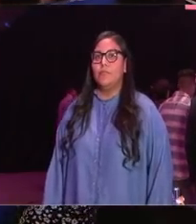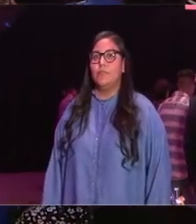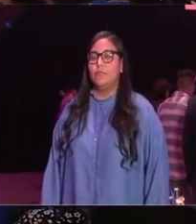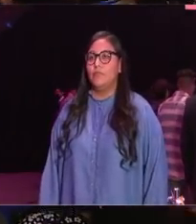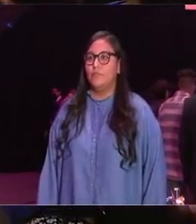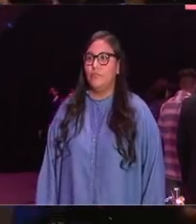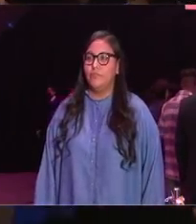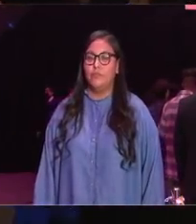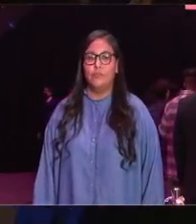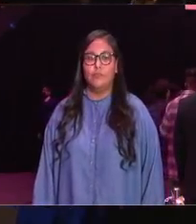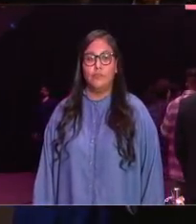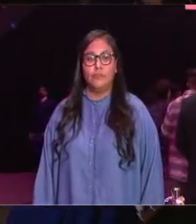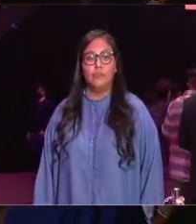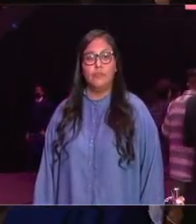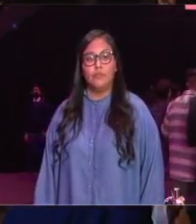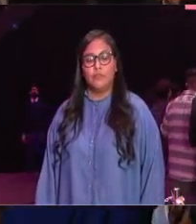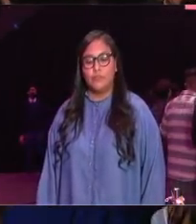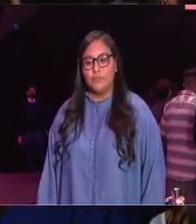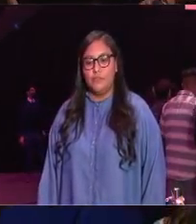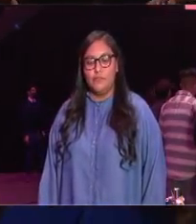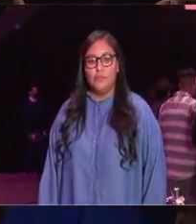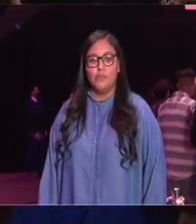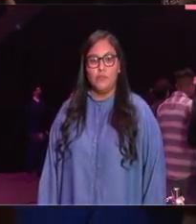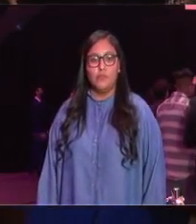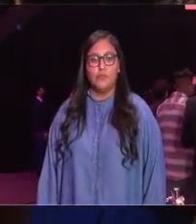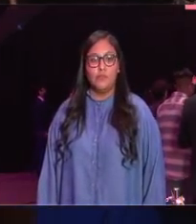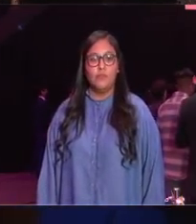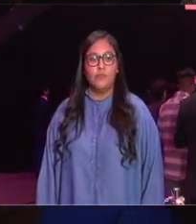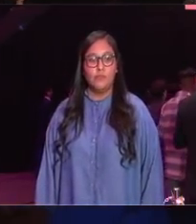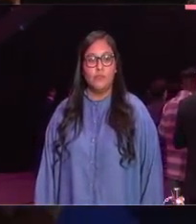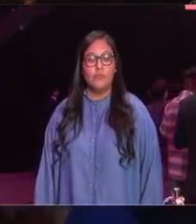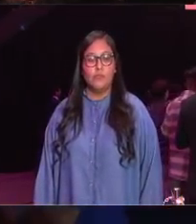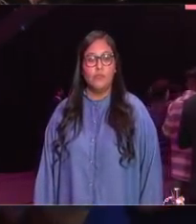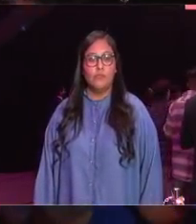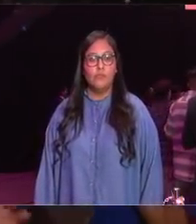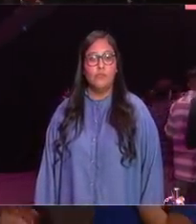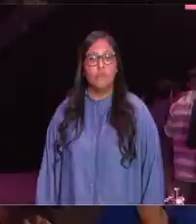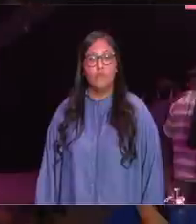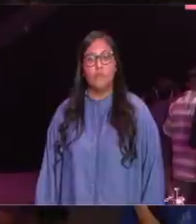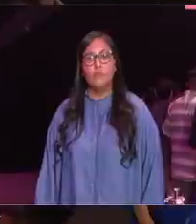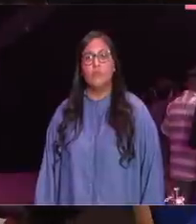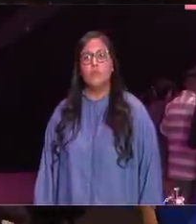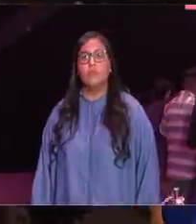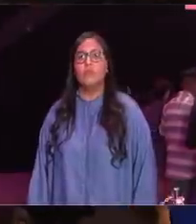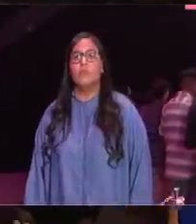Aquel que vino con el corazón dolido sale restaurado.